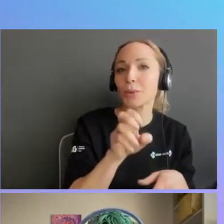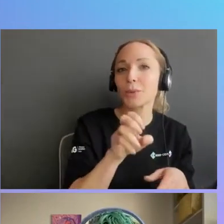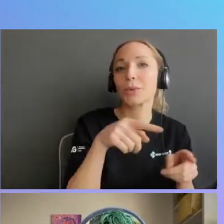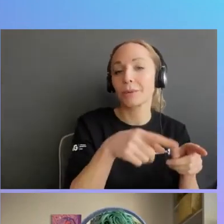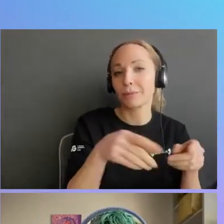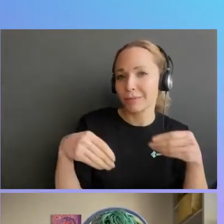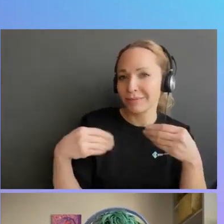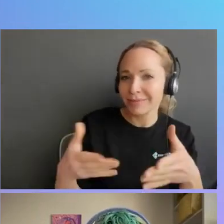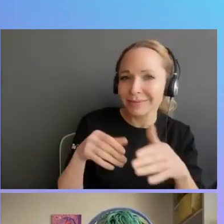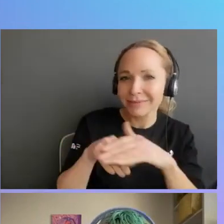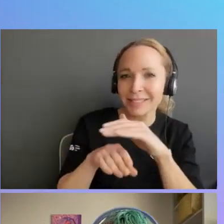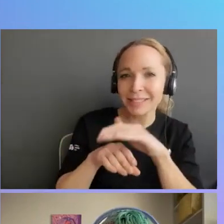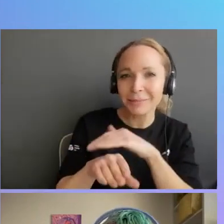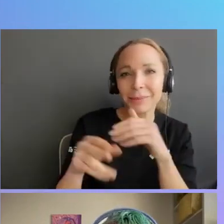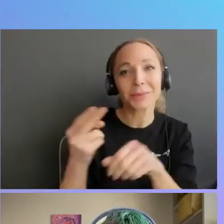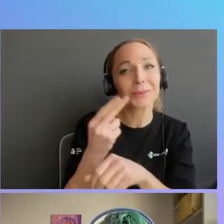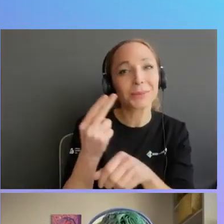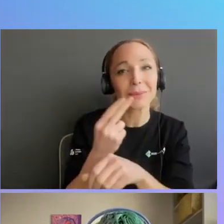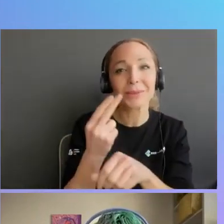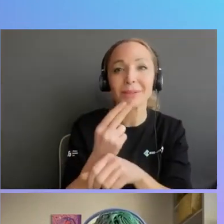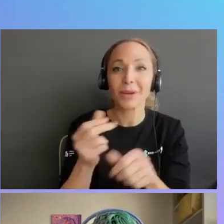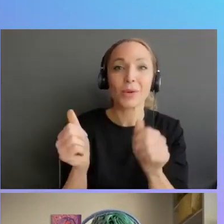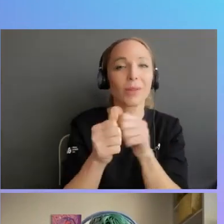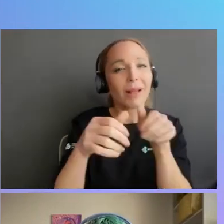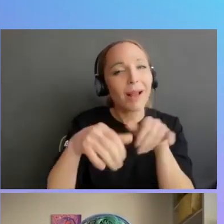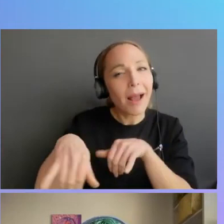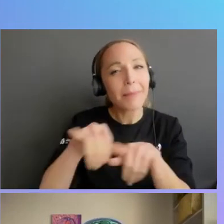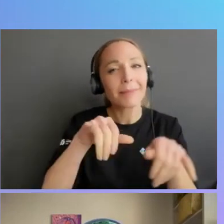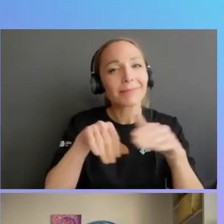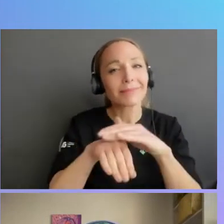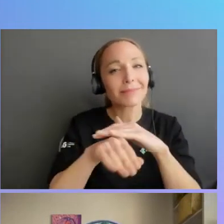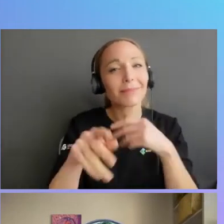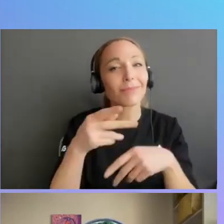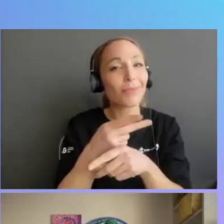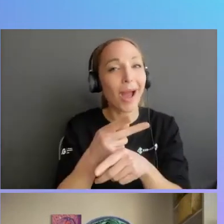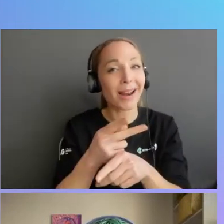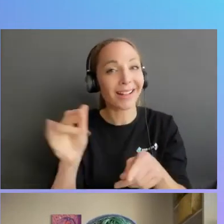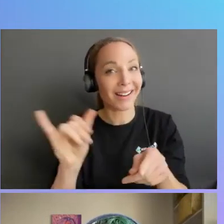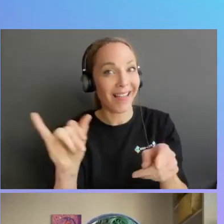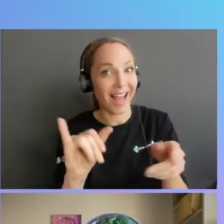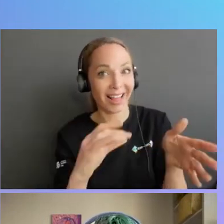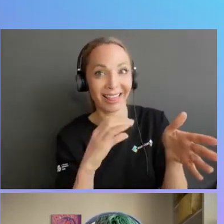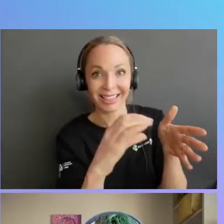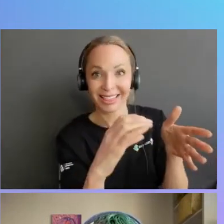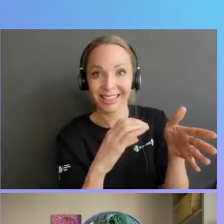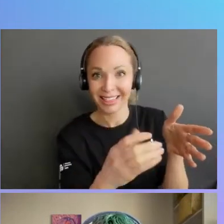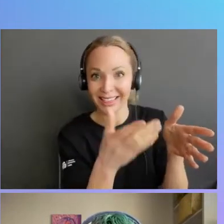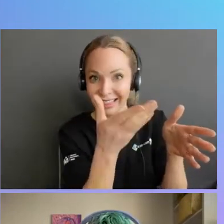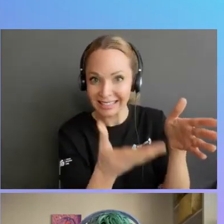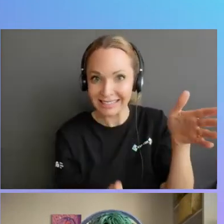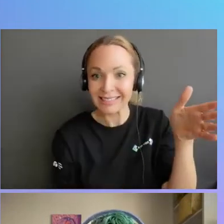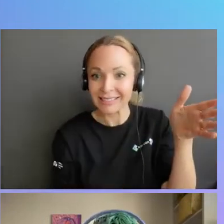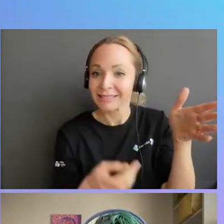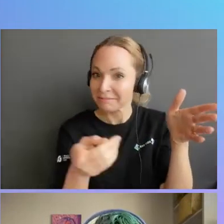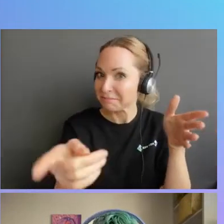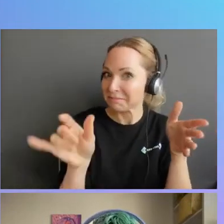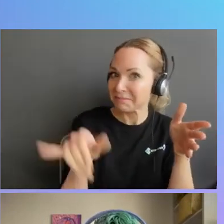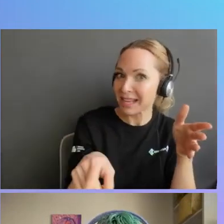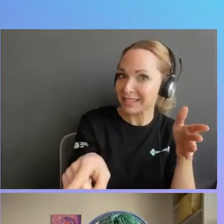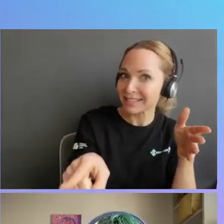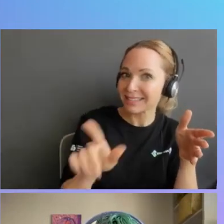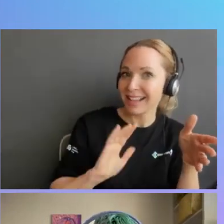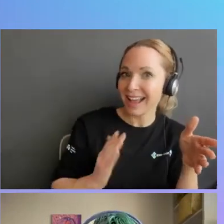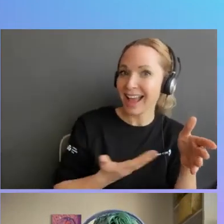through the use of common accessible components like these. So as mentioned there, this is the component library that we use to build